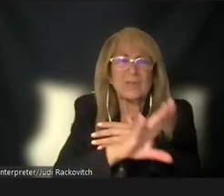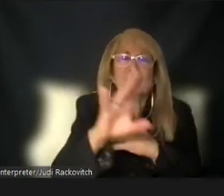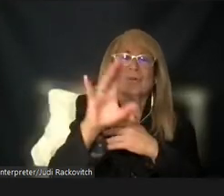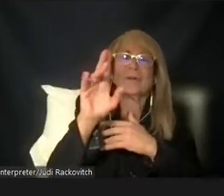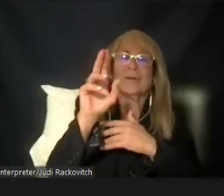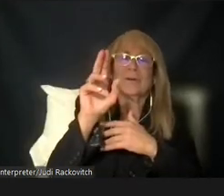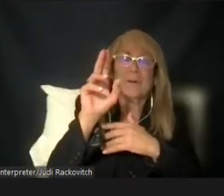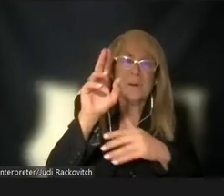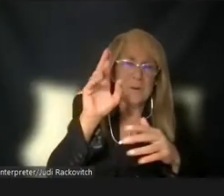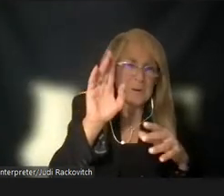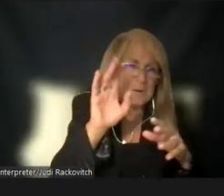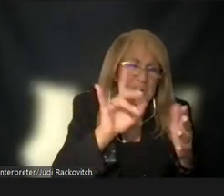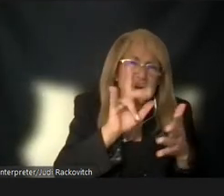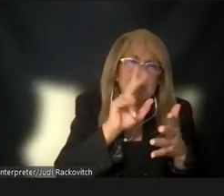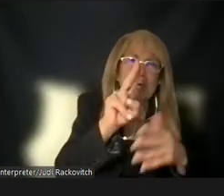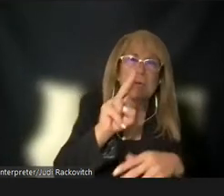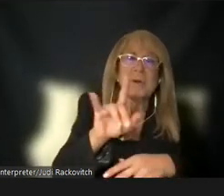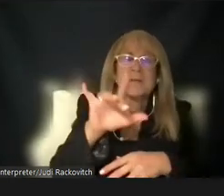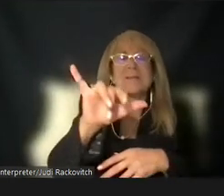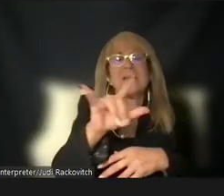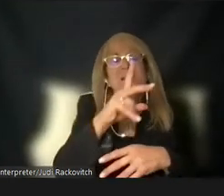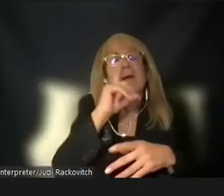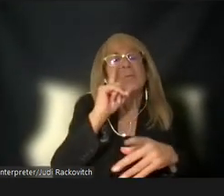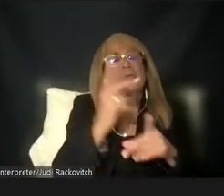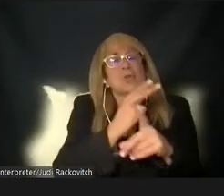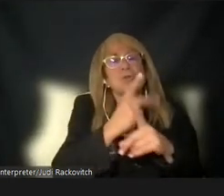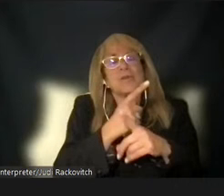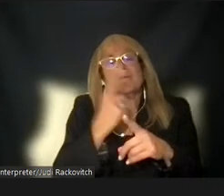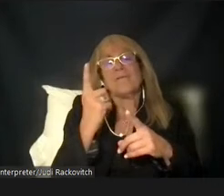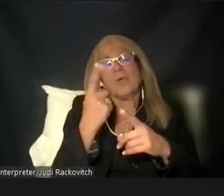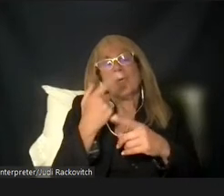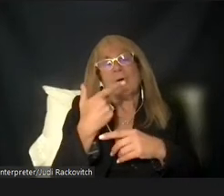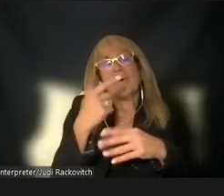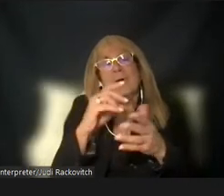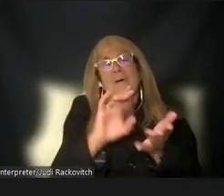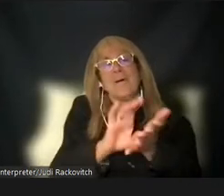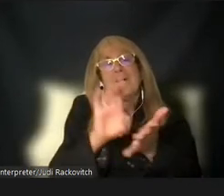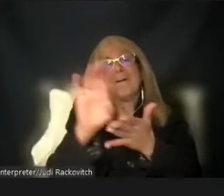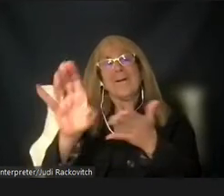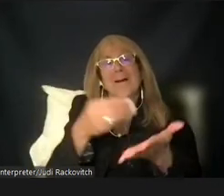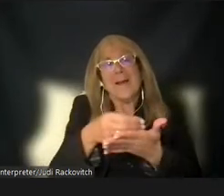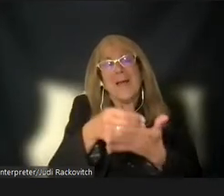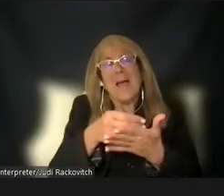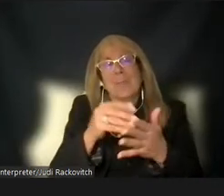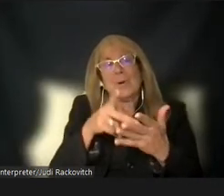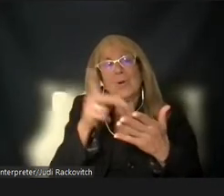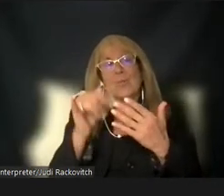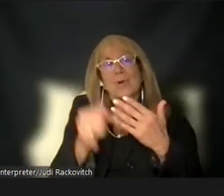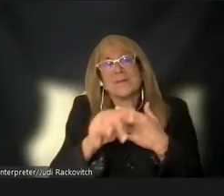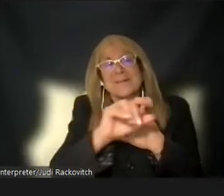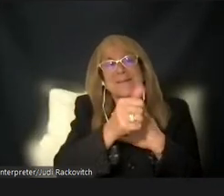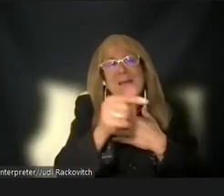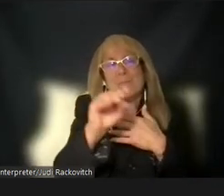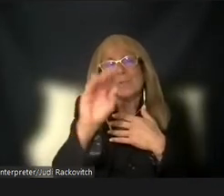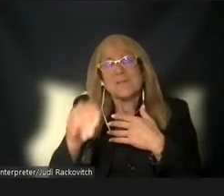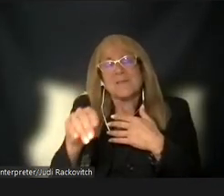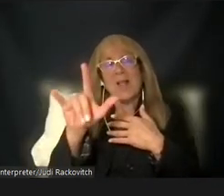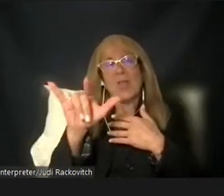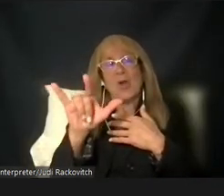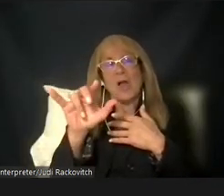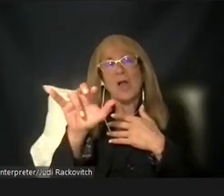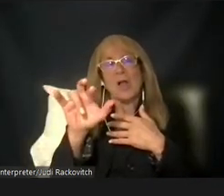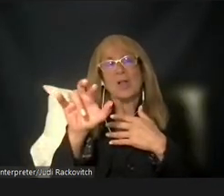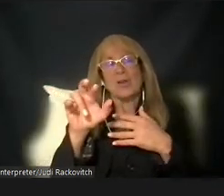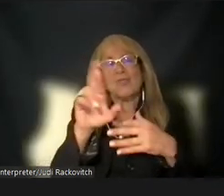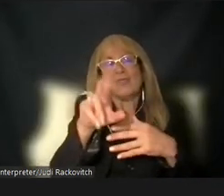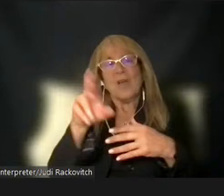be used for public transportation capital projects, with 80% devoted to New York City transit, 10% to the Long Island Railroad, and 10% to